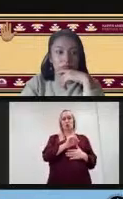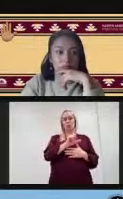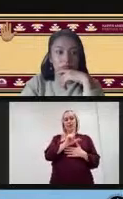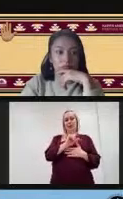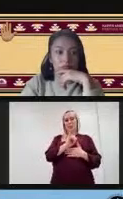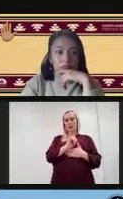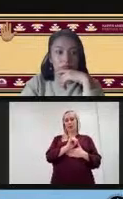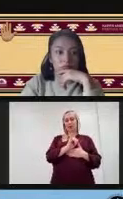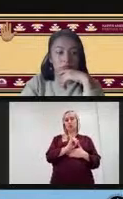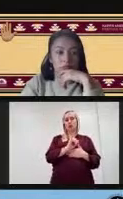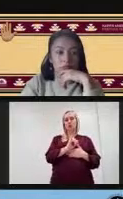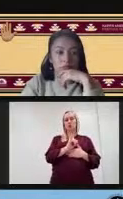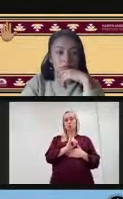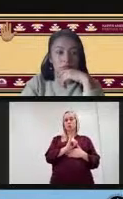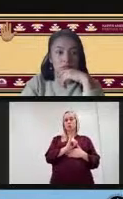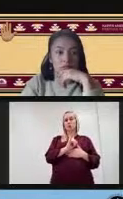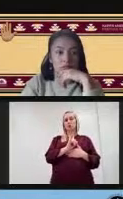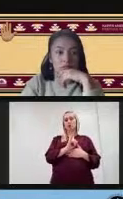should take